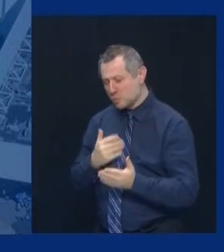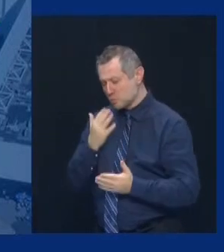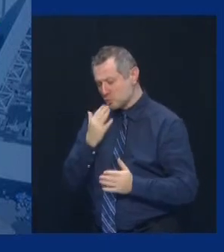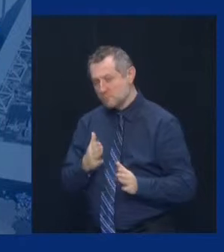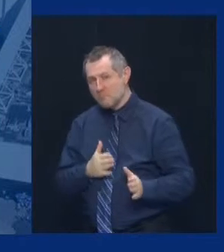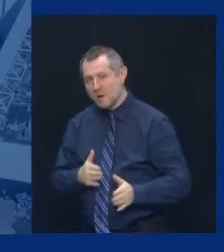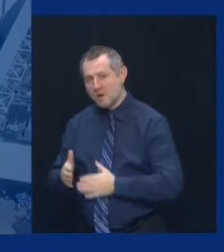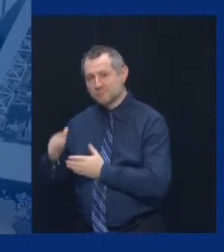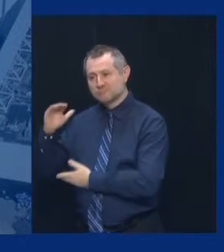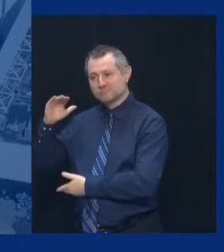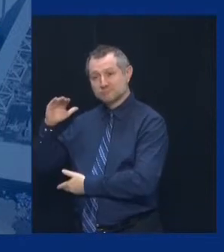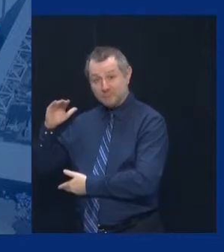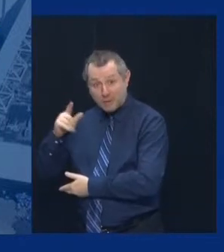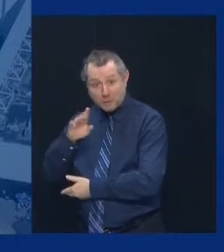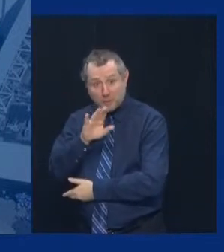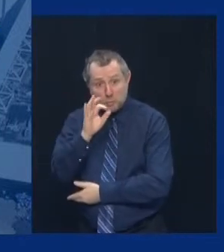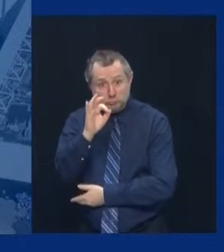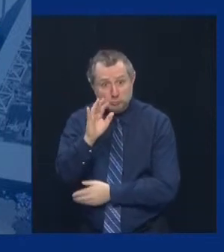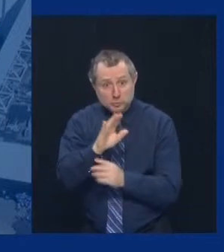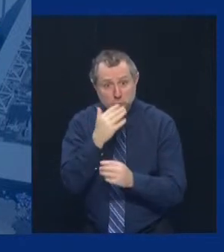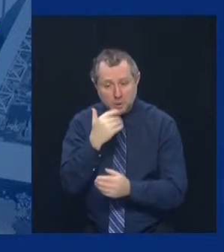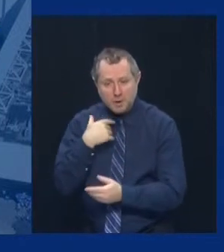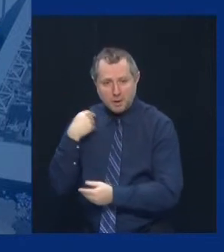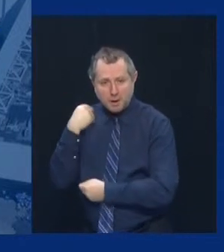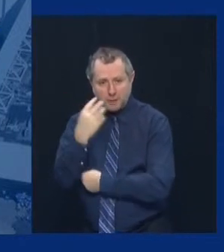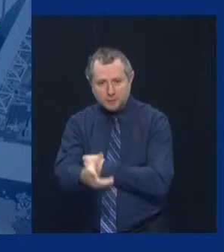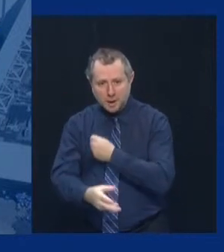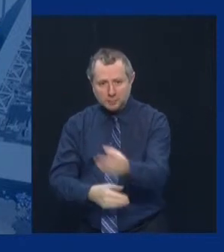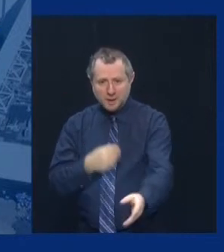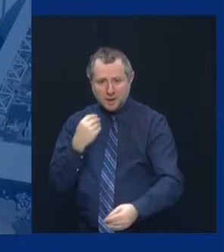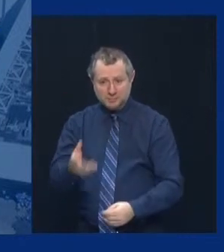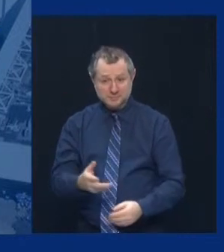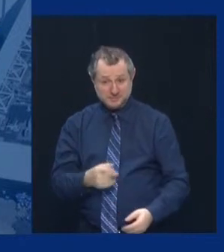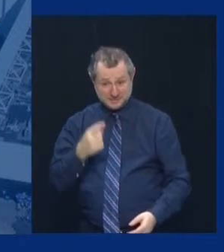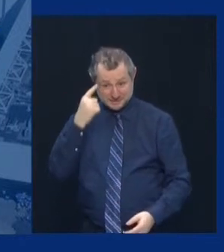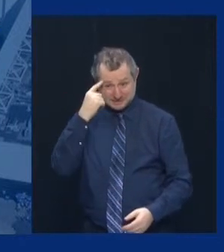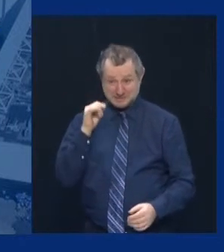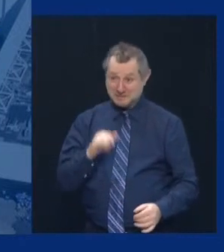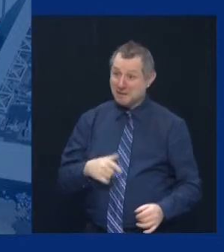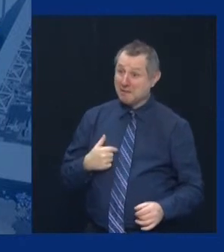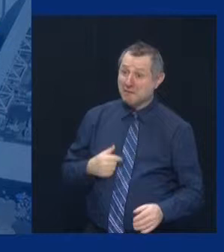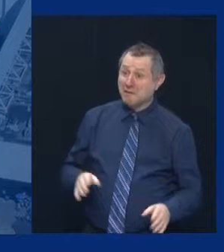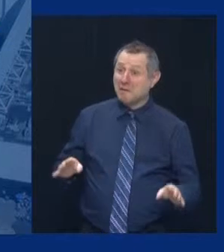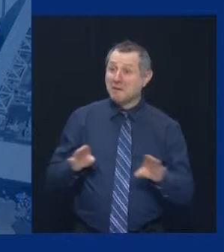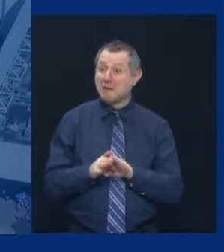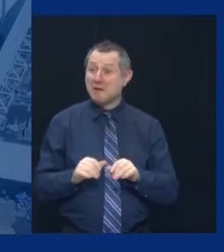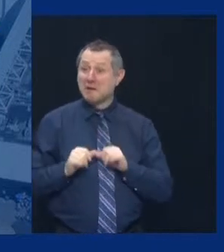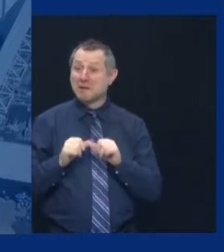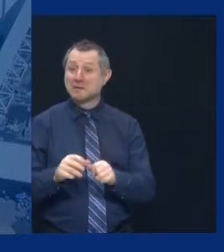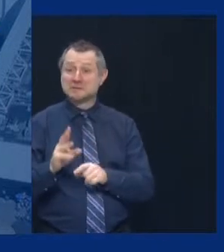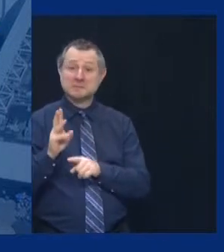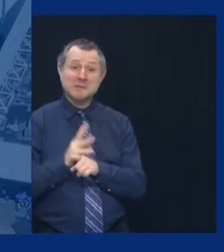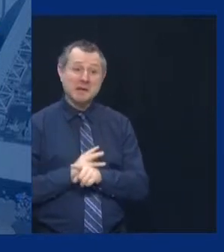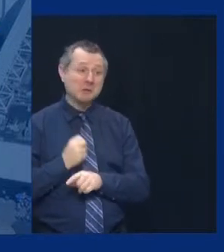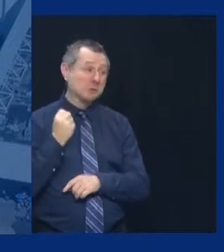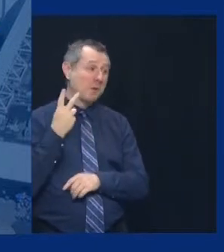And anyone who thinks that we're going to make it another 6, 9, 12 months with a closed down